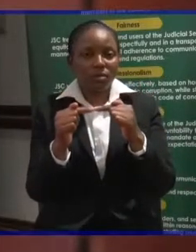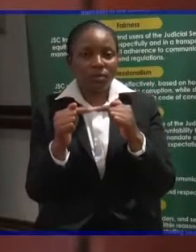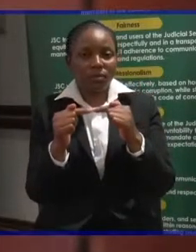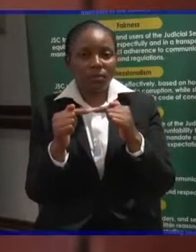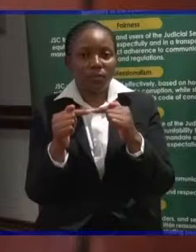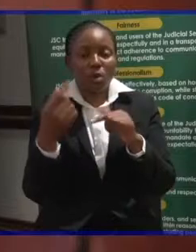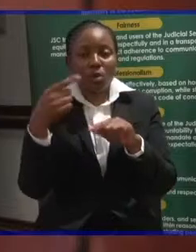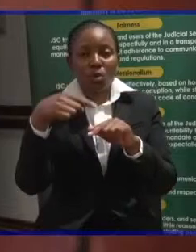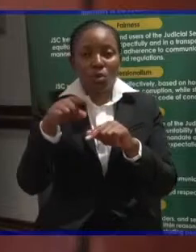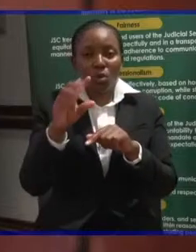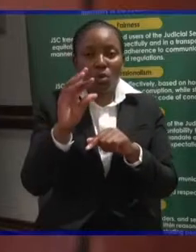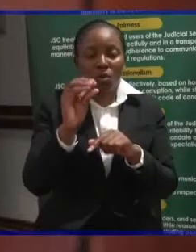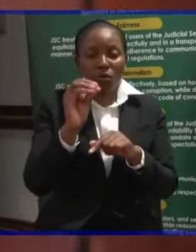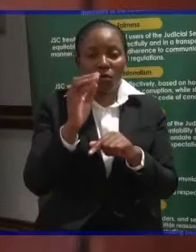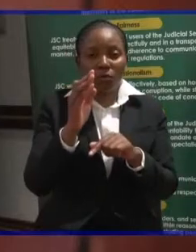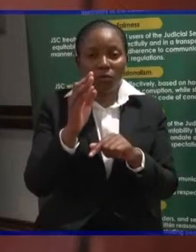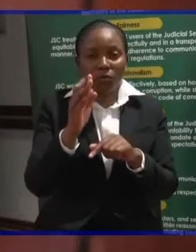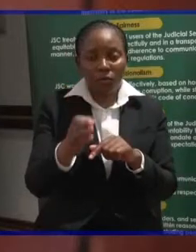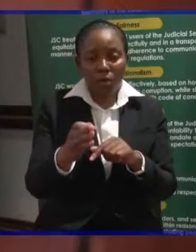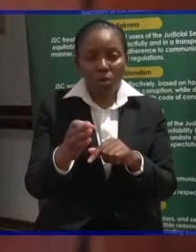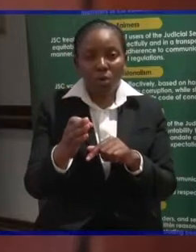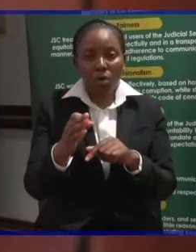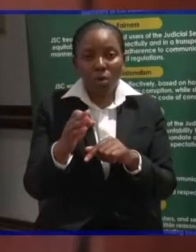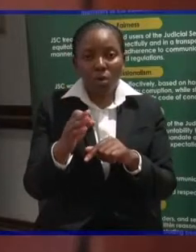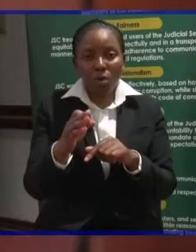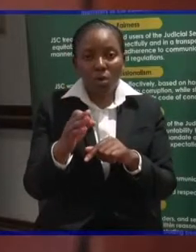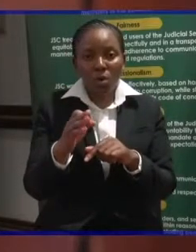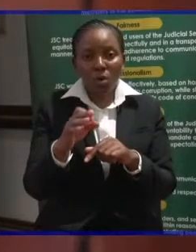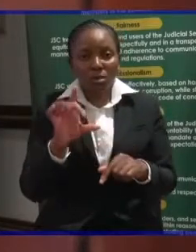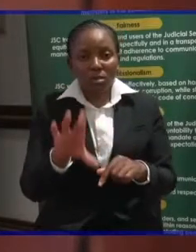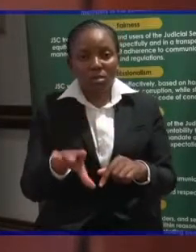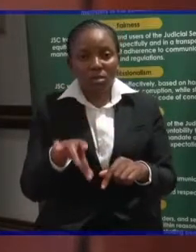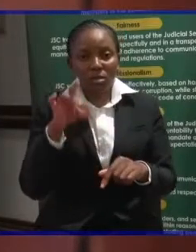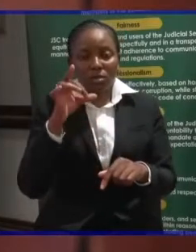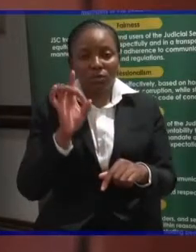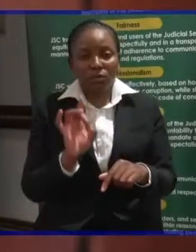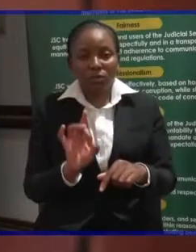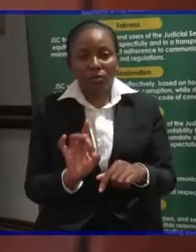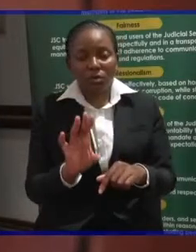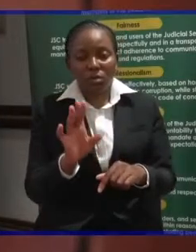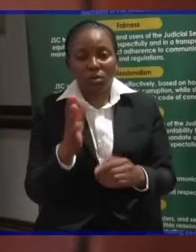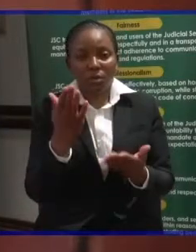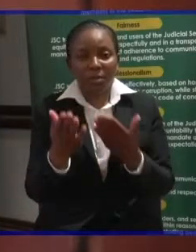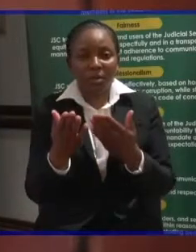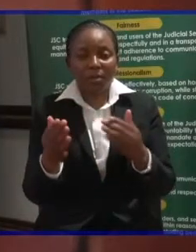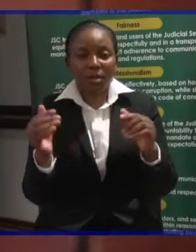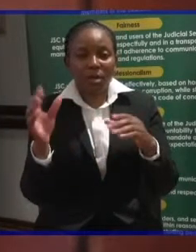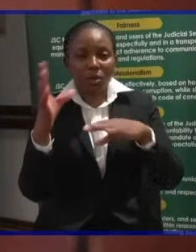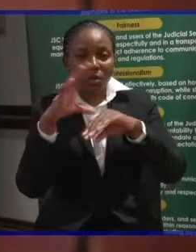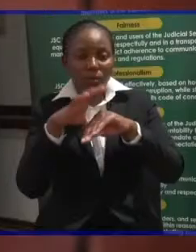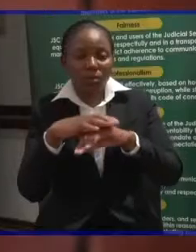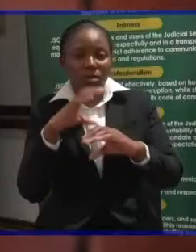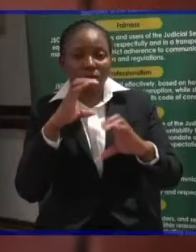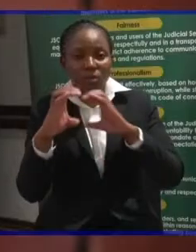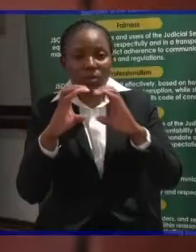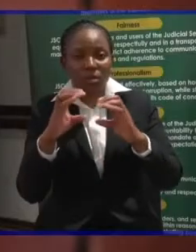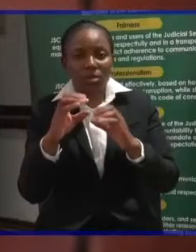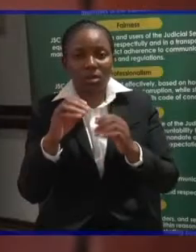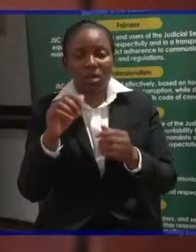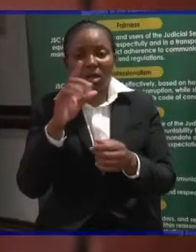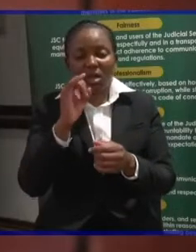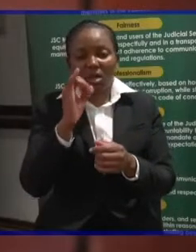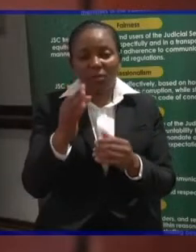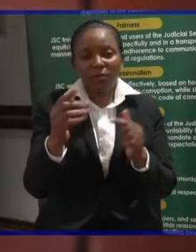will go for voluntary or compulsory arbitration, because if it's a dispute of